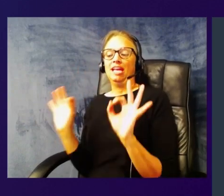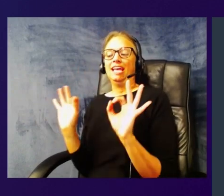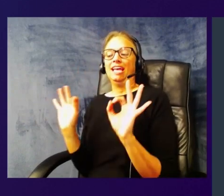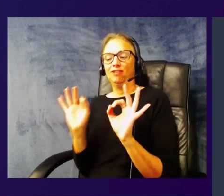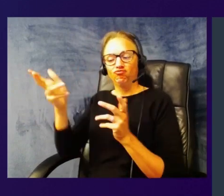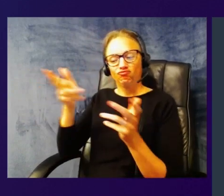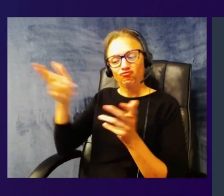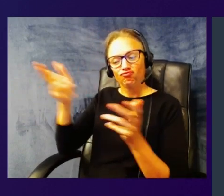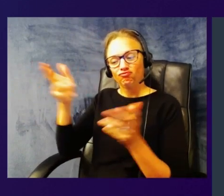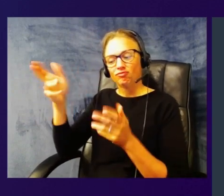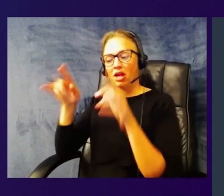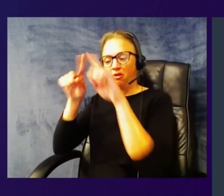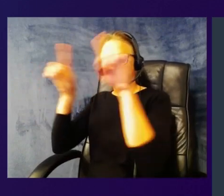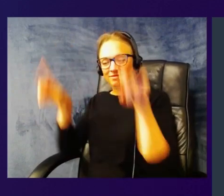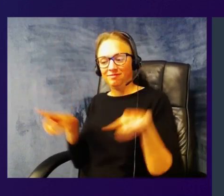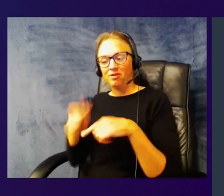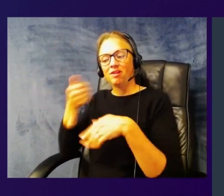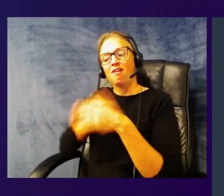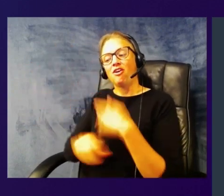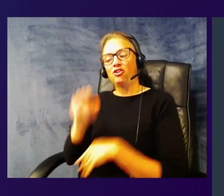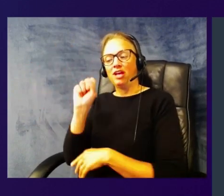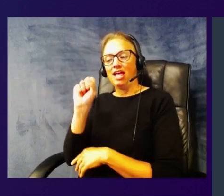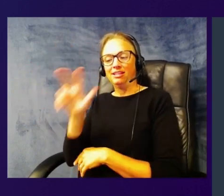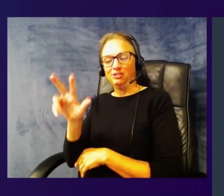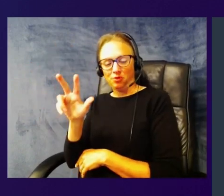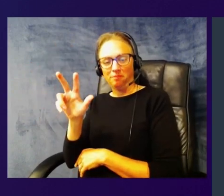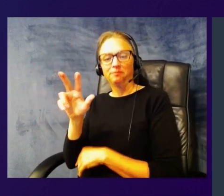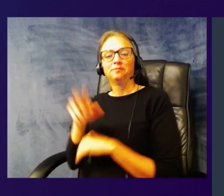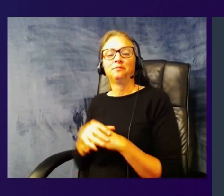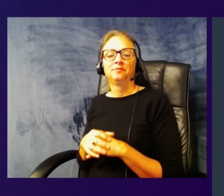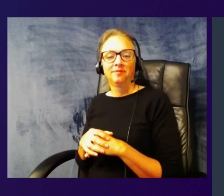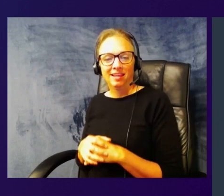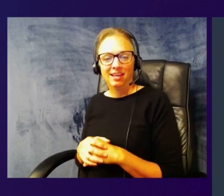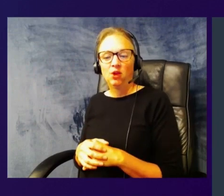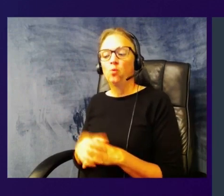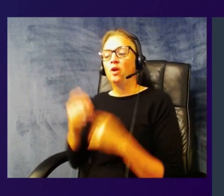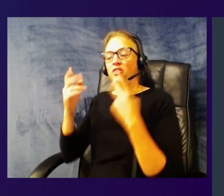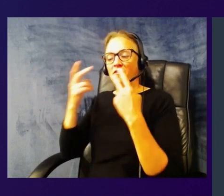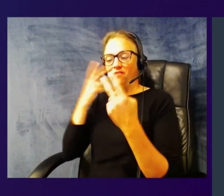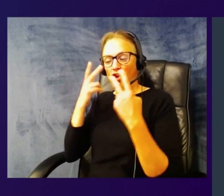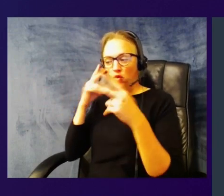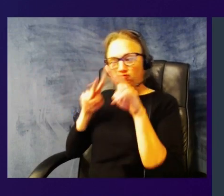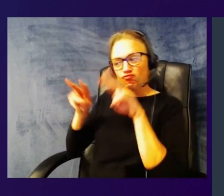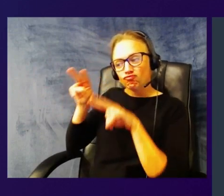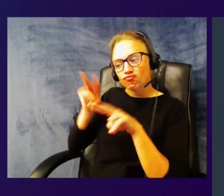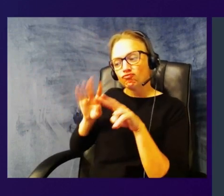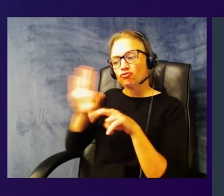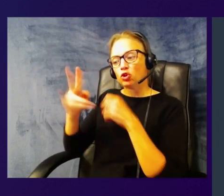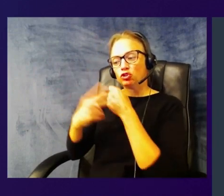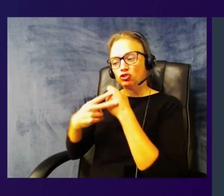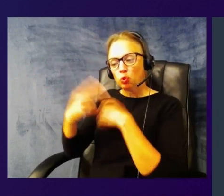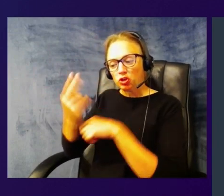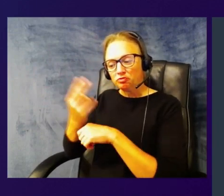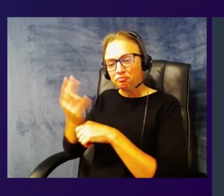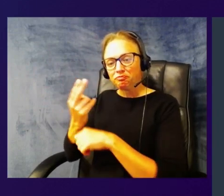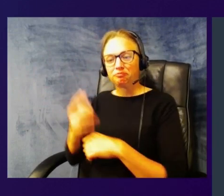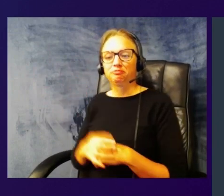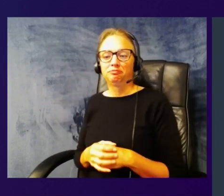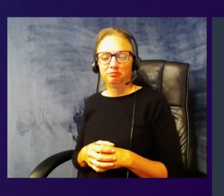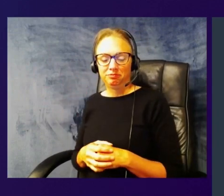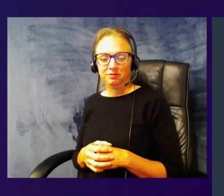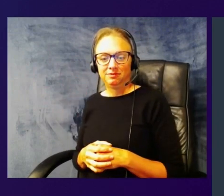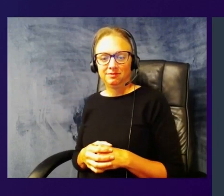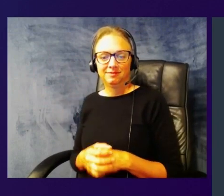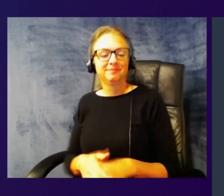dashboard in their S3 console, containing pre-configured views so you can visualize your storage usage. Thanks,